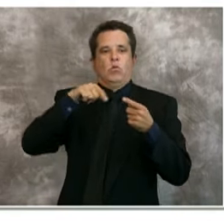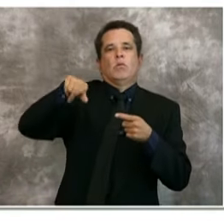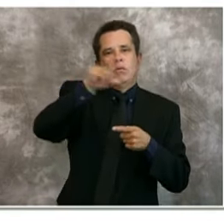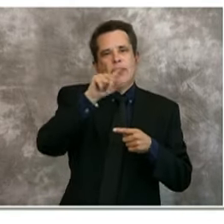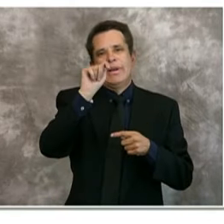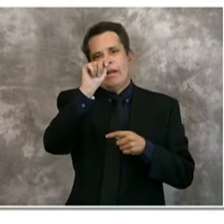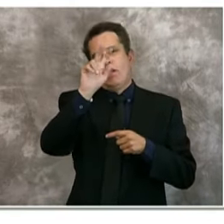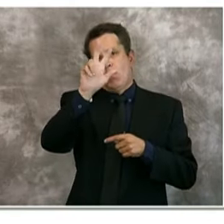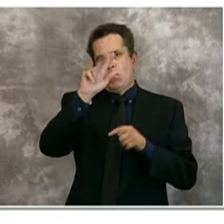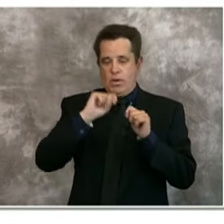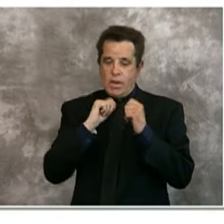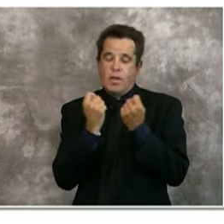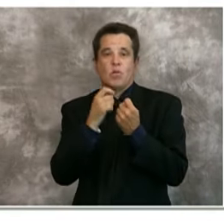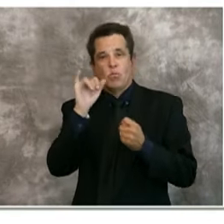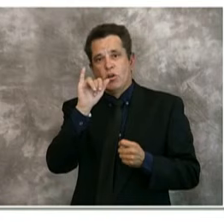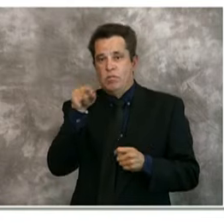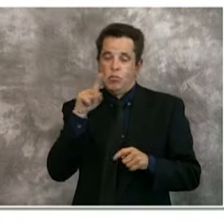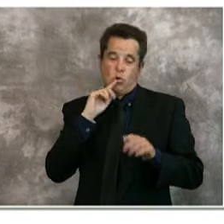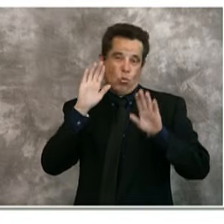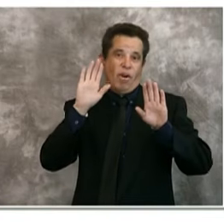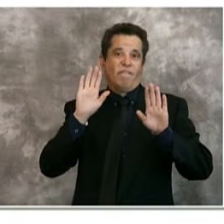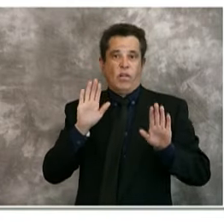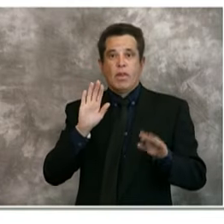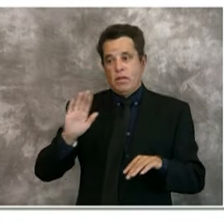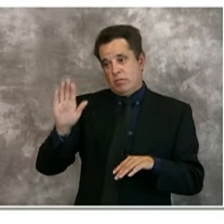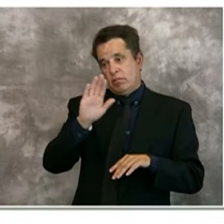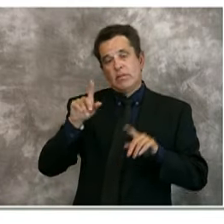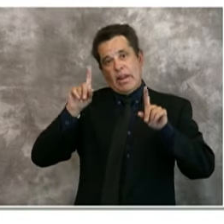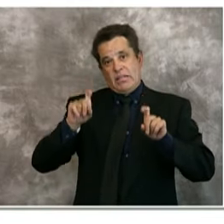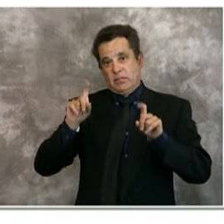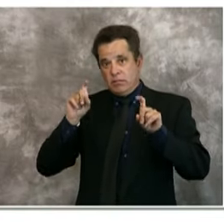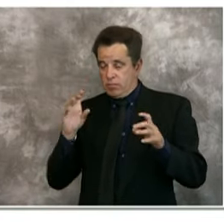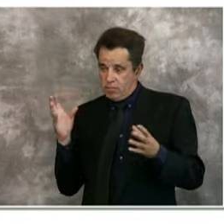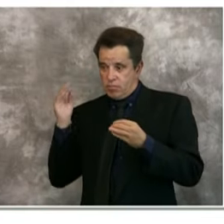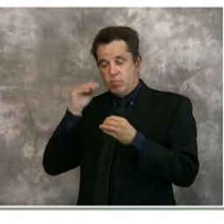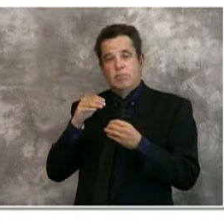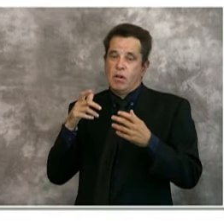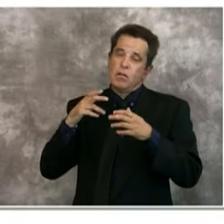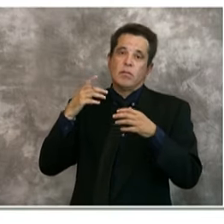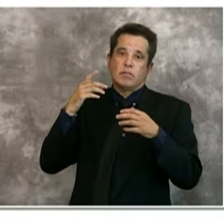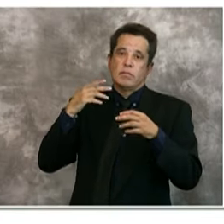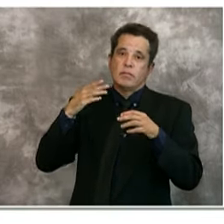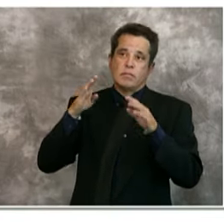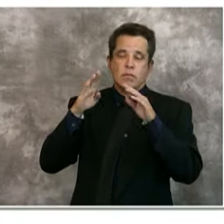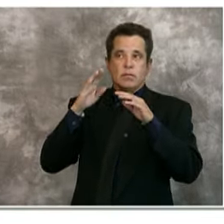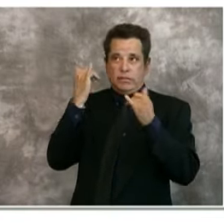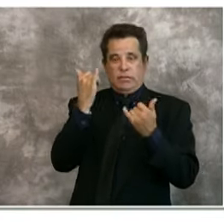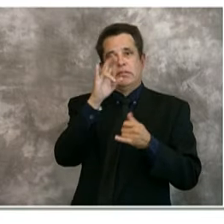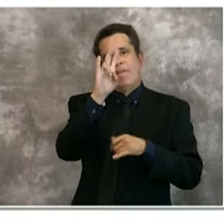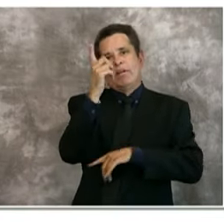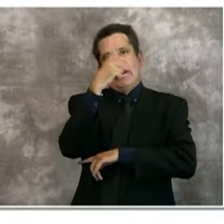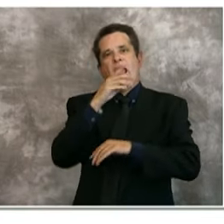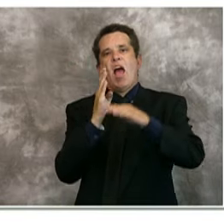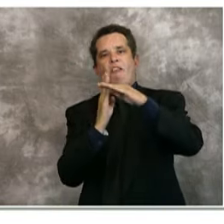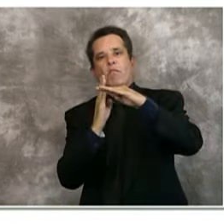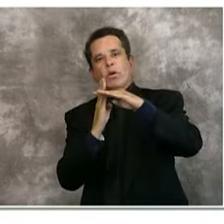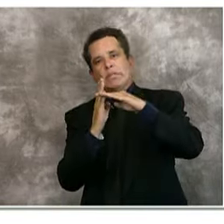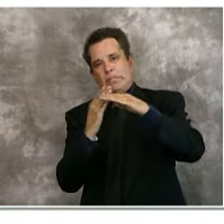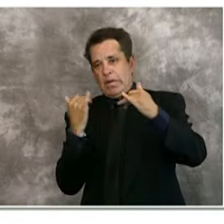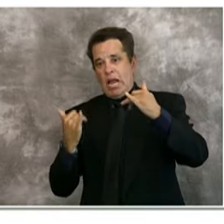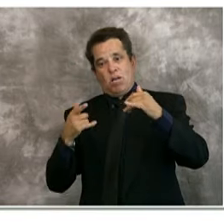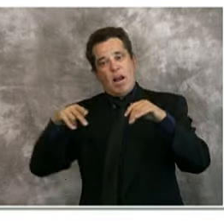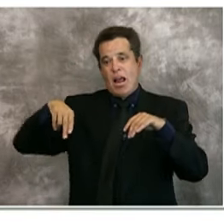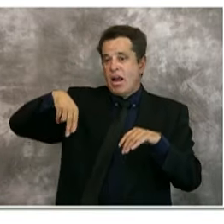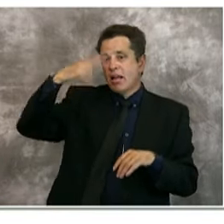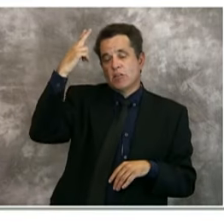our T3 team. We have seen significant jumps in our testing over the previous weeks. We now have a 7-day average well in excess of our